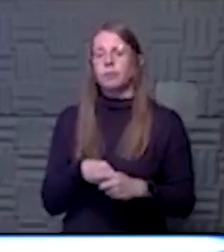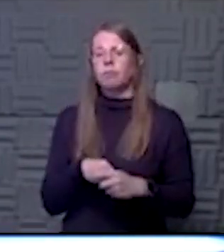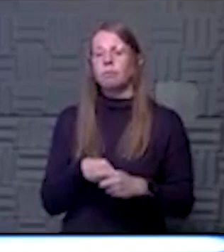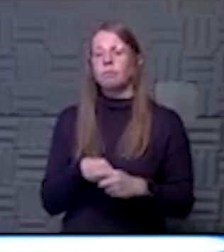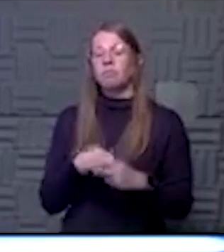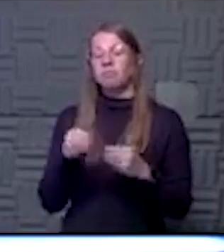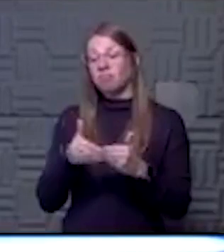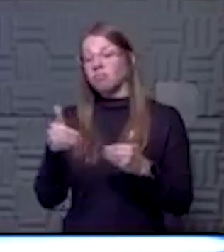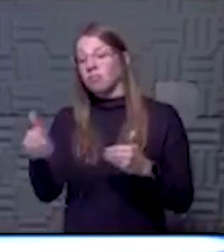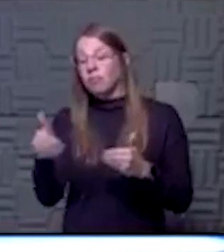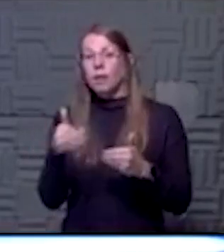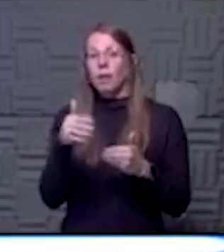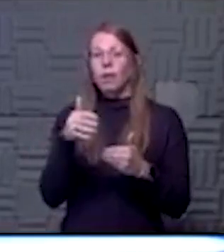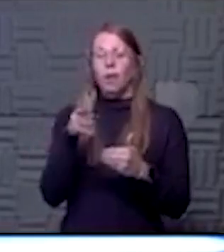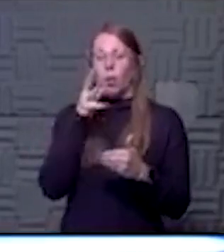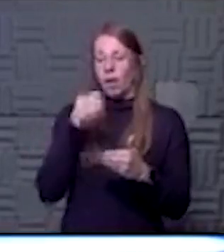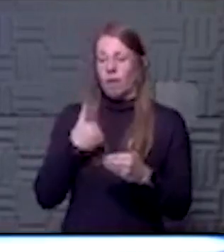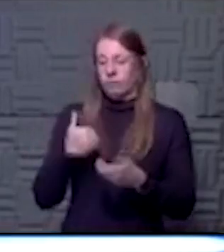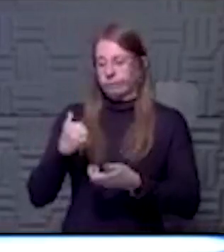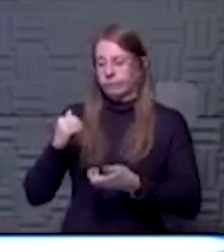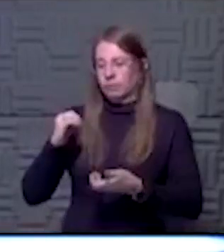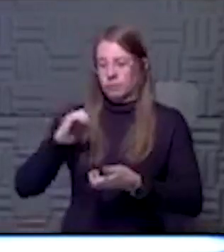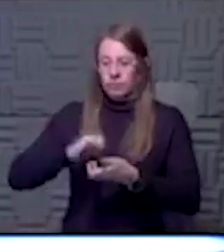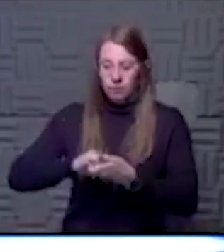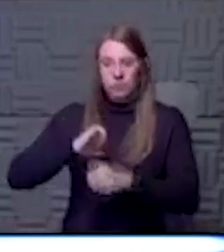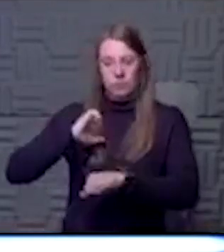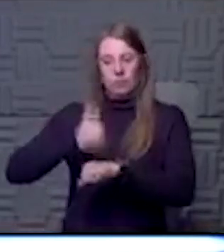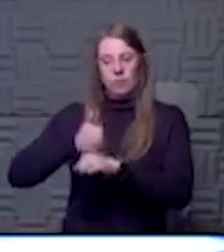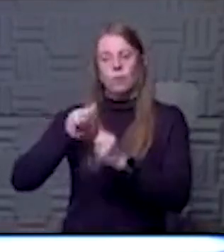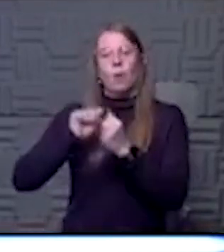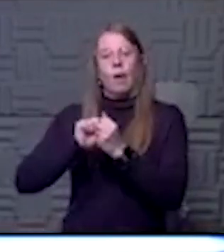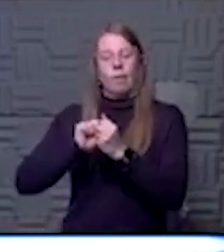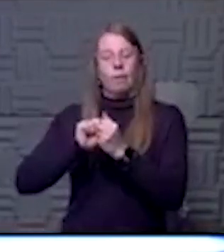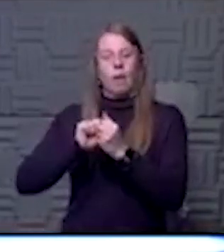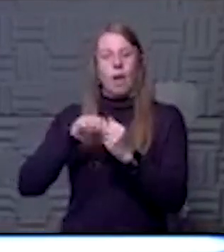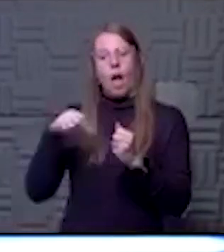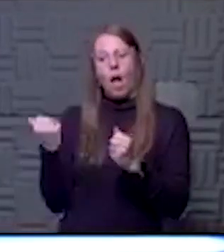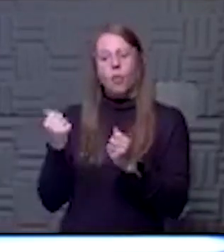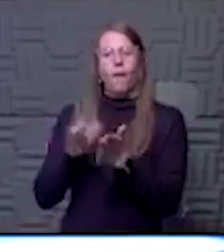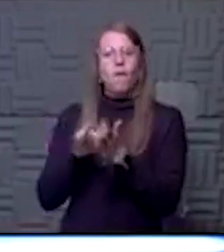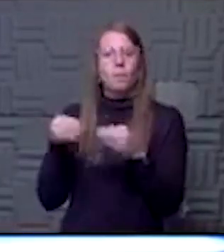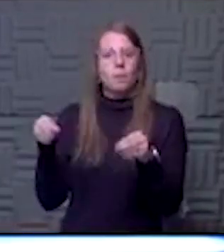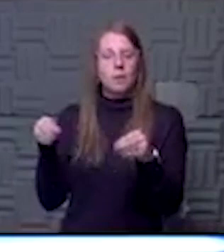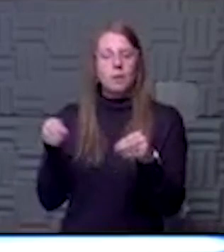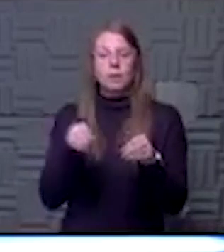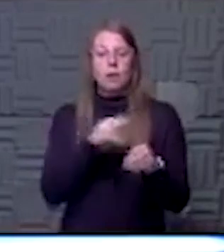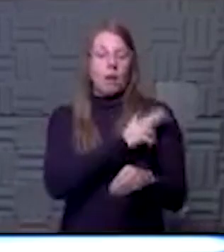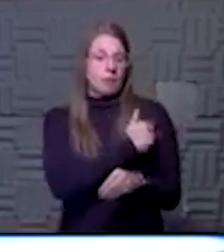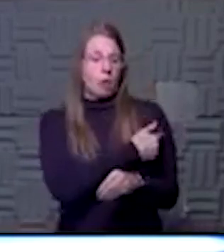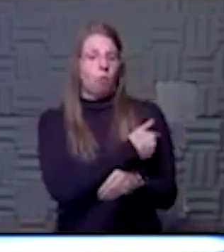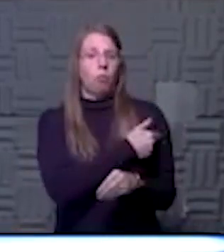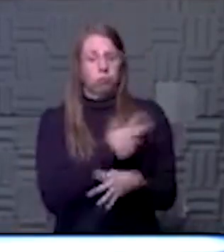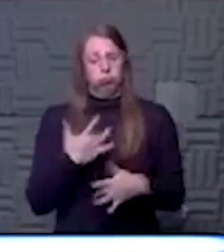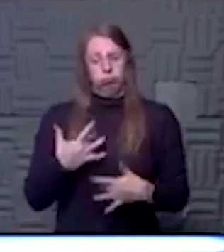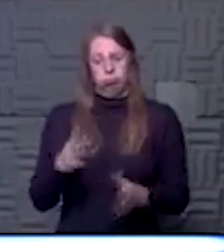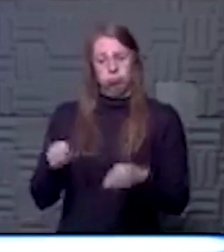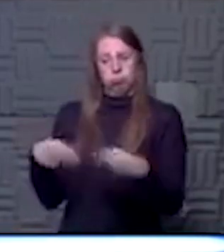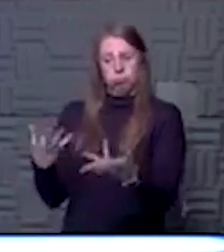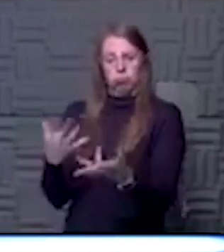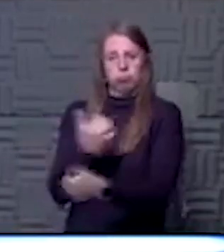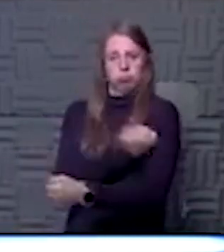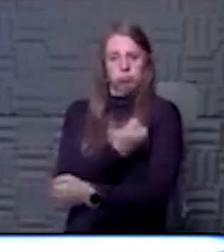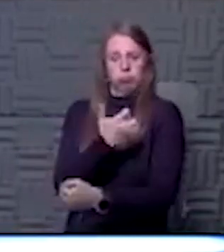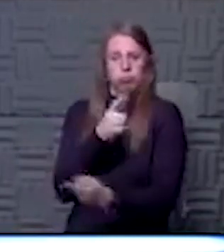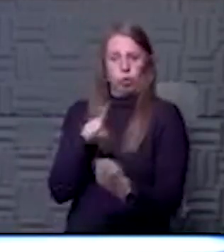there are relationships and already set up with other pharmacies or with hospitals that normally provide vaccinations